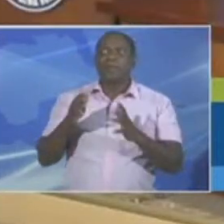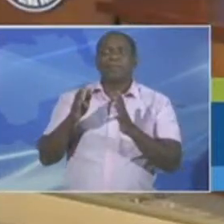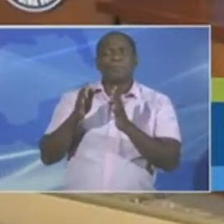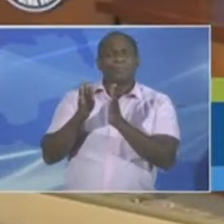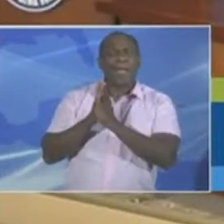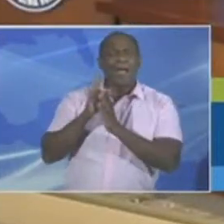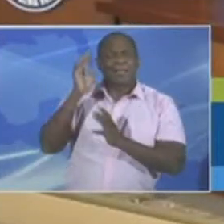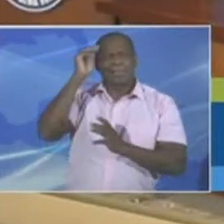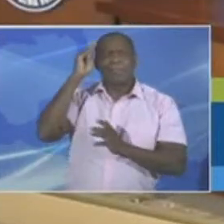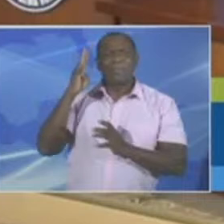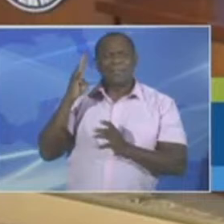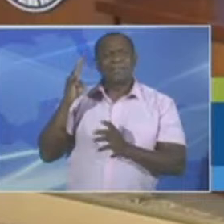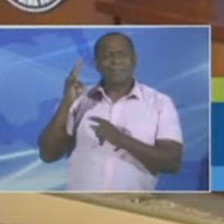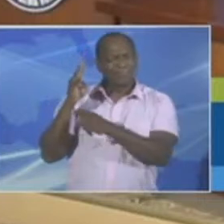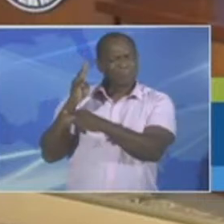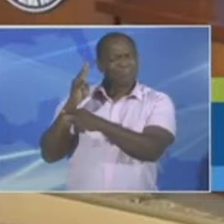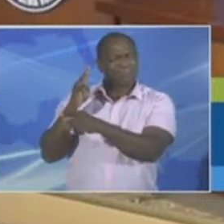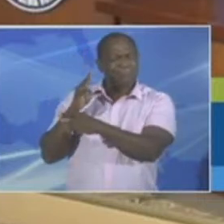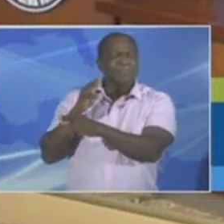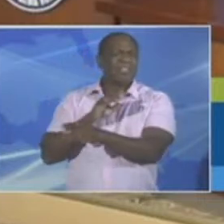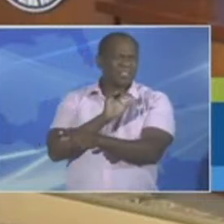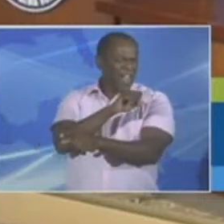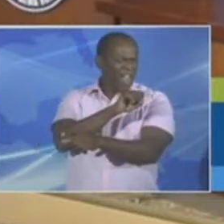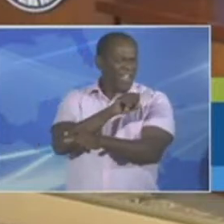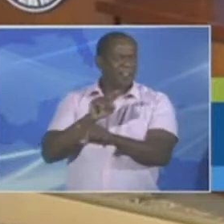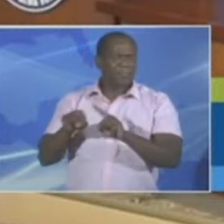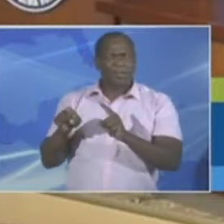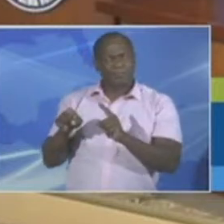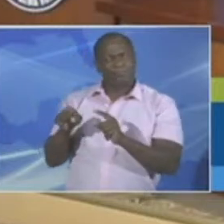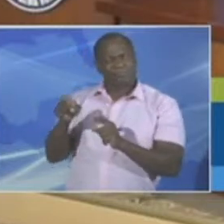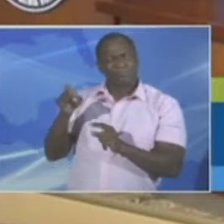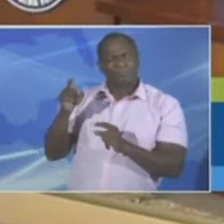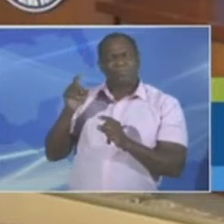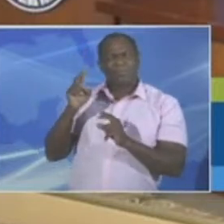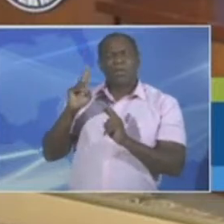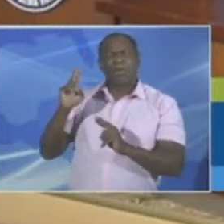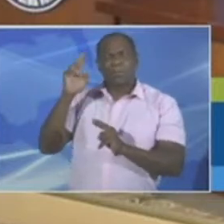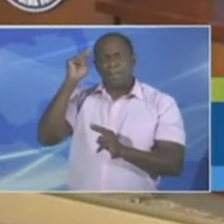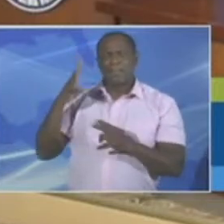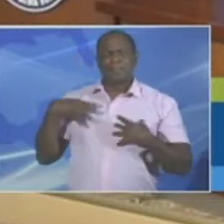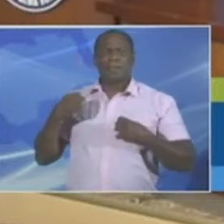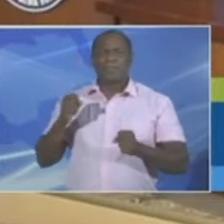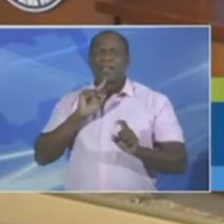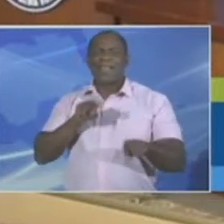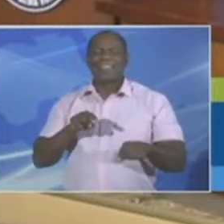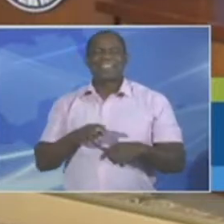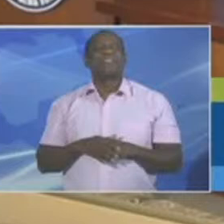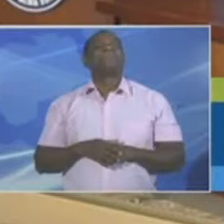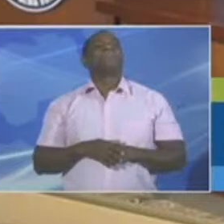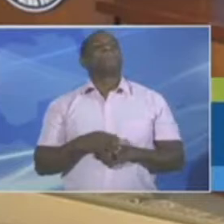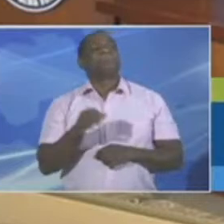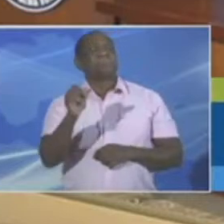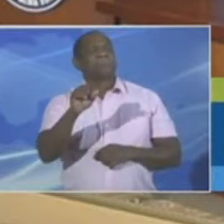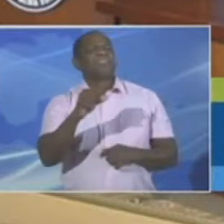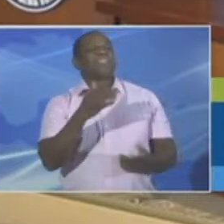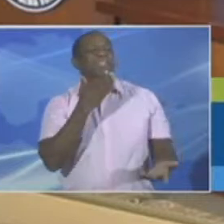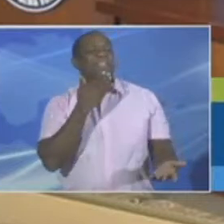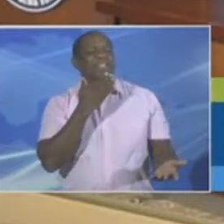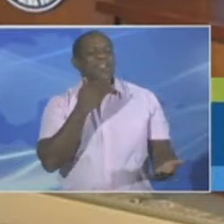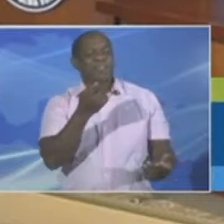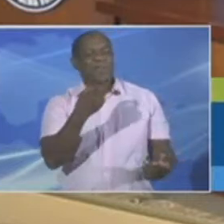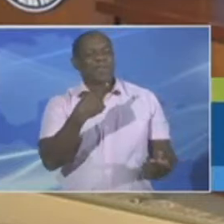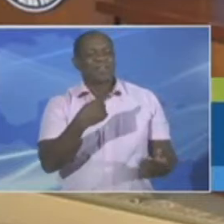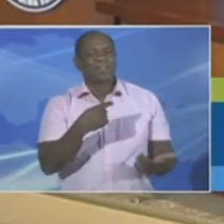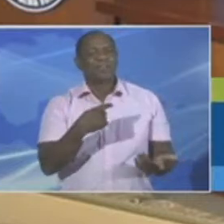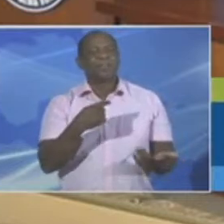that, because the answer is yes, but give some details, please. Thank you. Thank you, Honourable Prime Minister. Thanks for the question. Yes, so as you know,